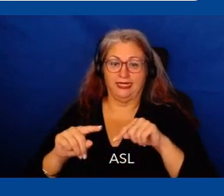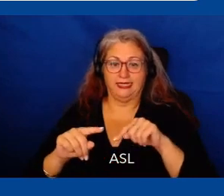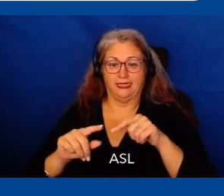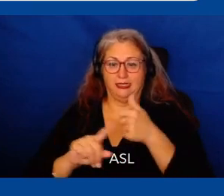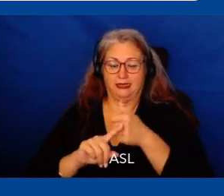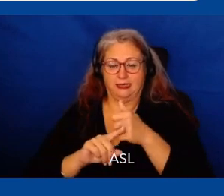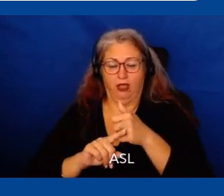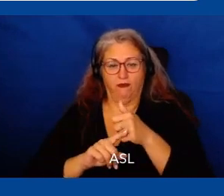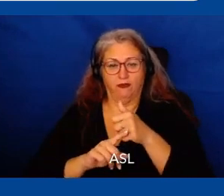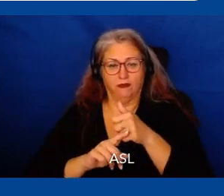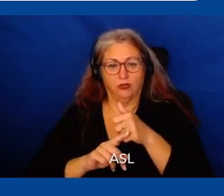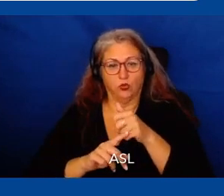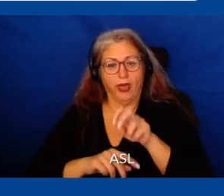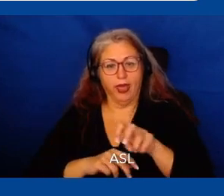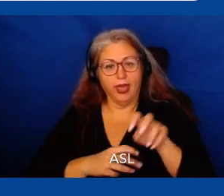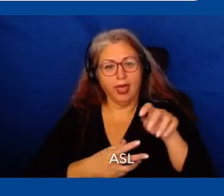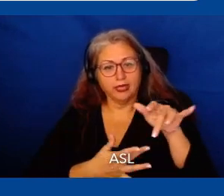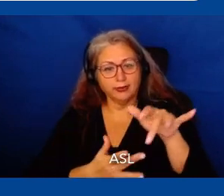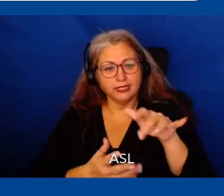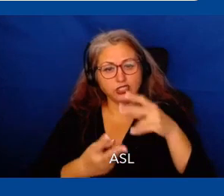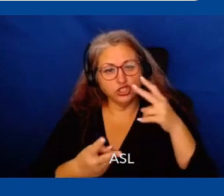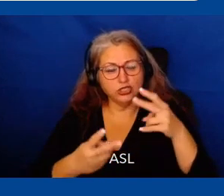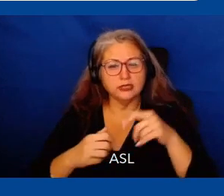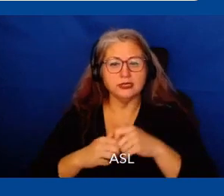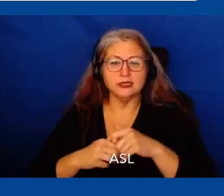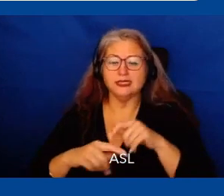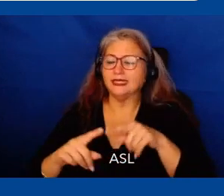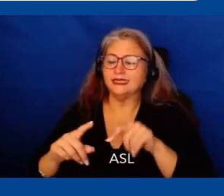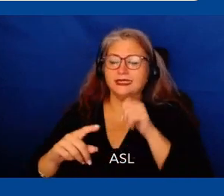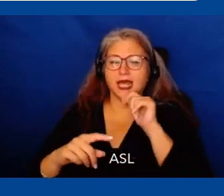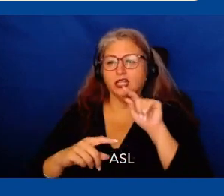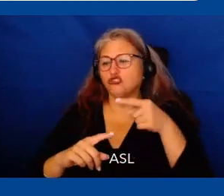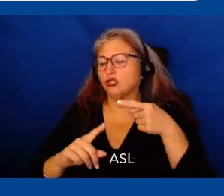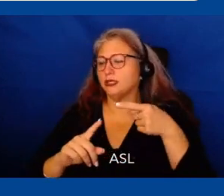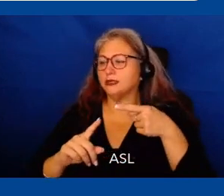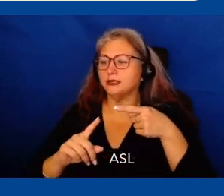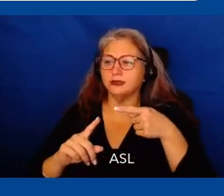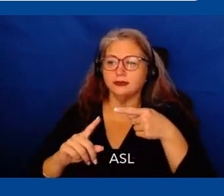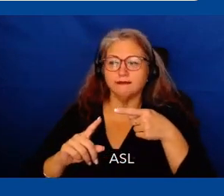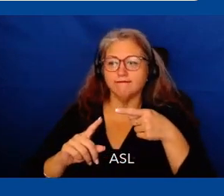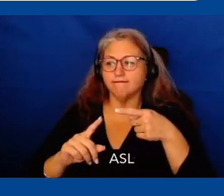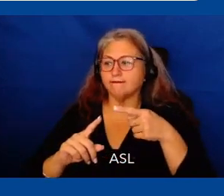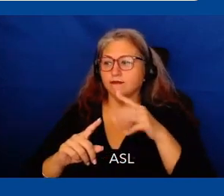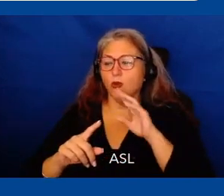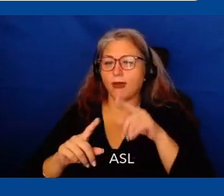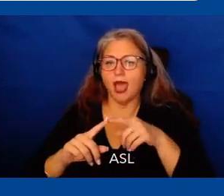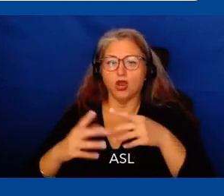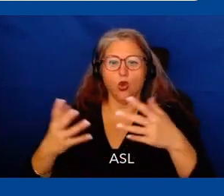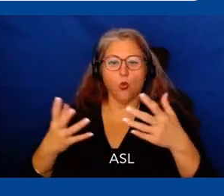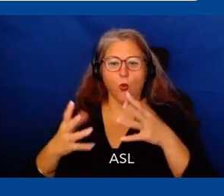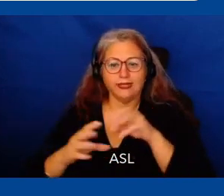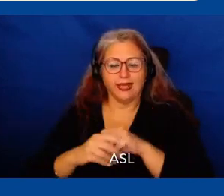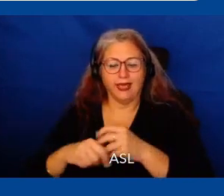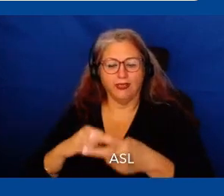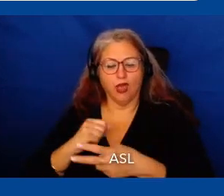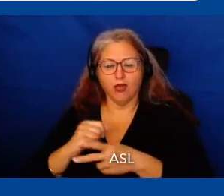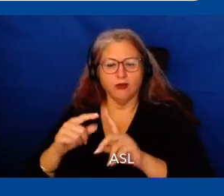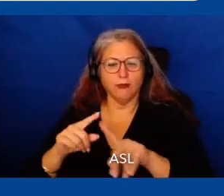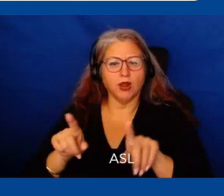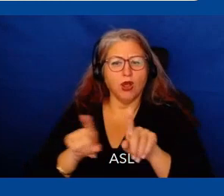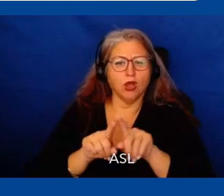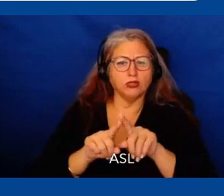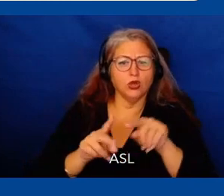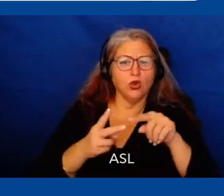itself. So it's, of course, so it's not only about what is in the archive, but also what